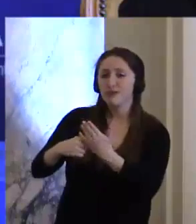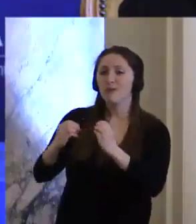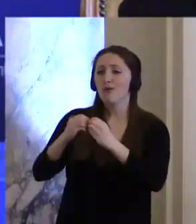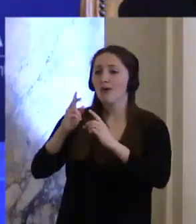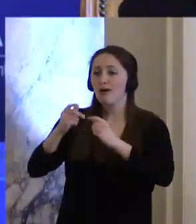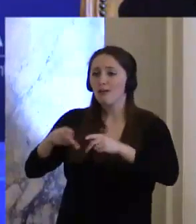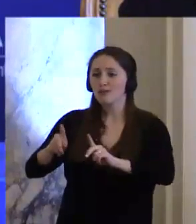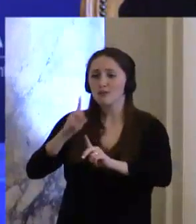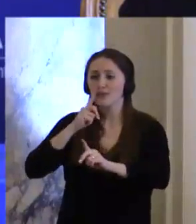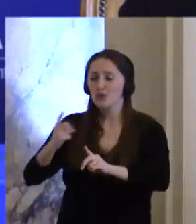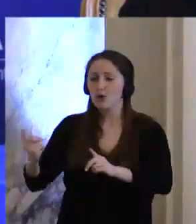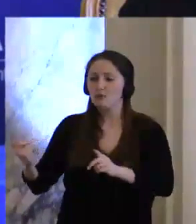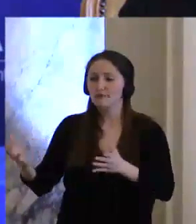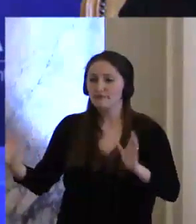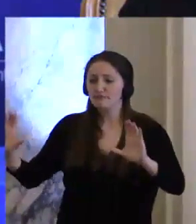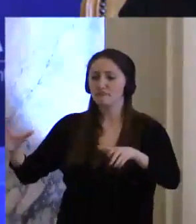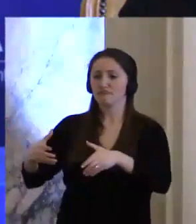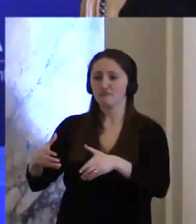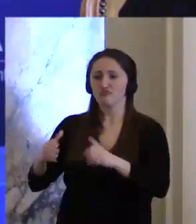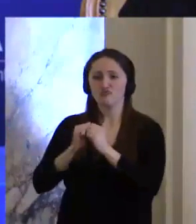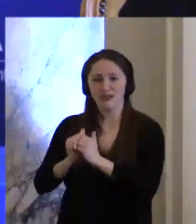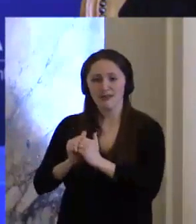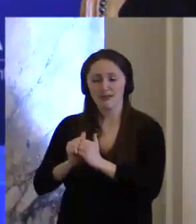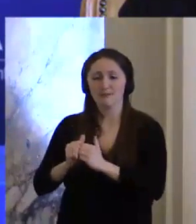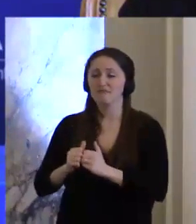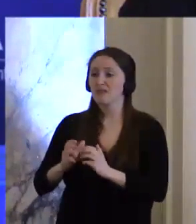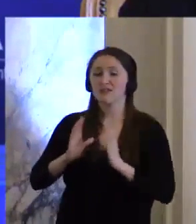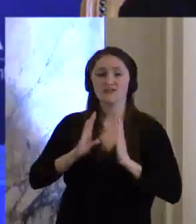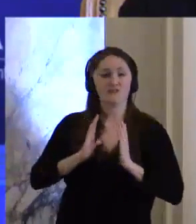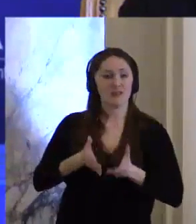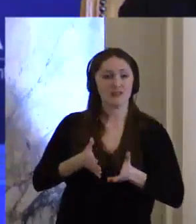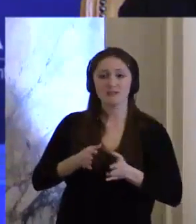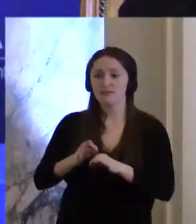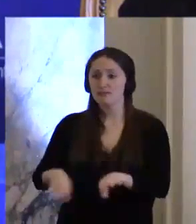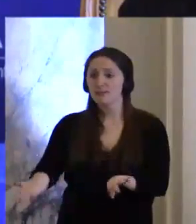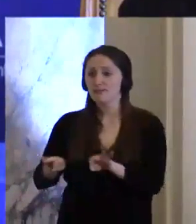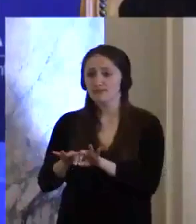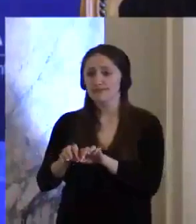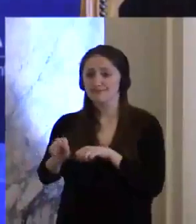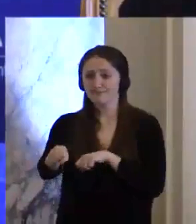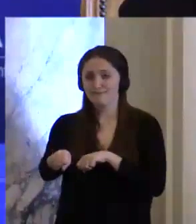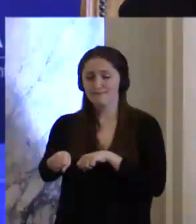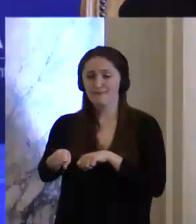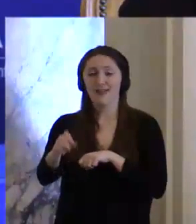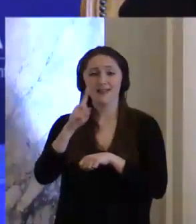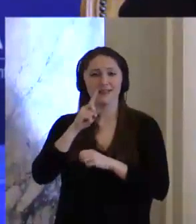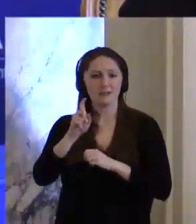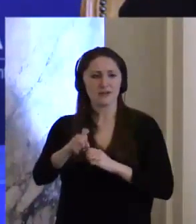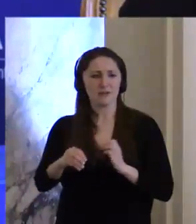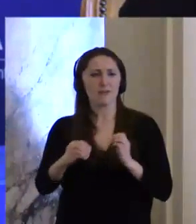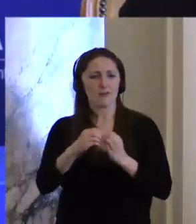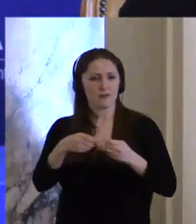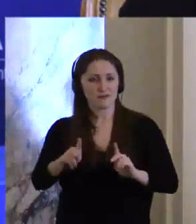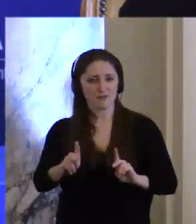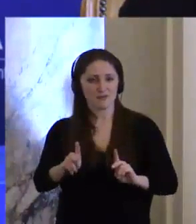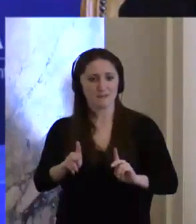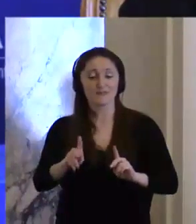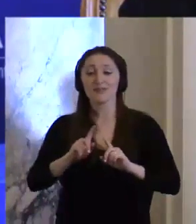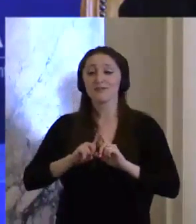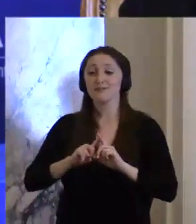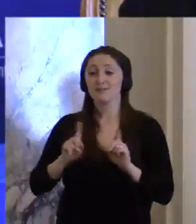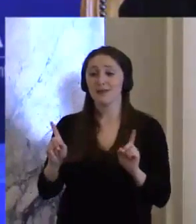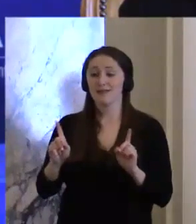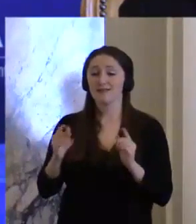is important and which is fine, and I have nothing against it, and I think we have to create more of those opportunities. But it